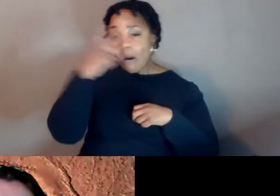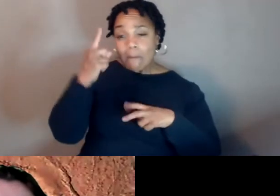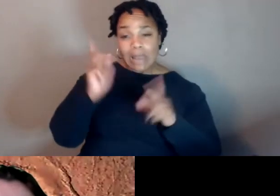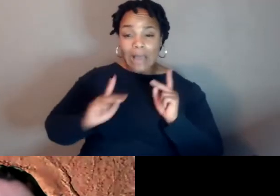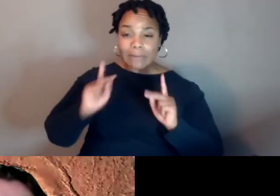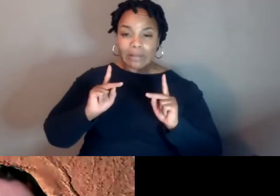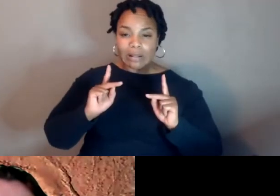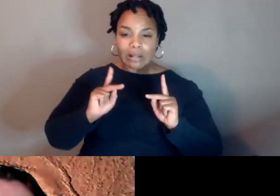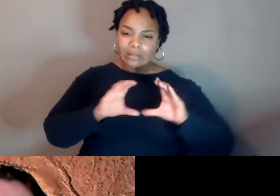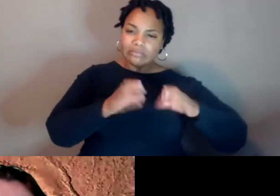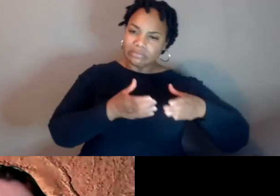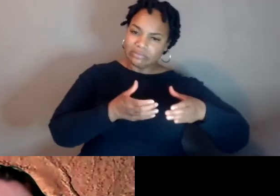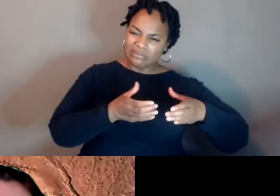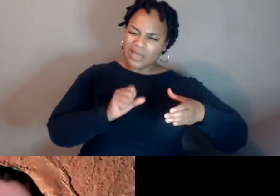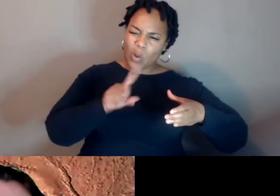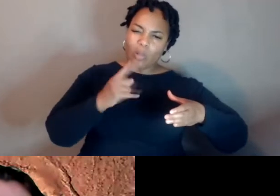it is